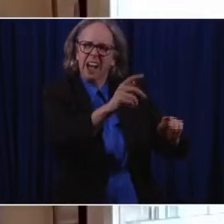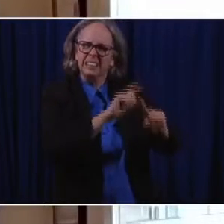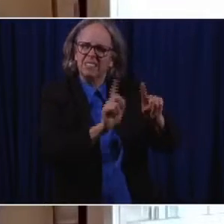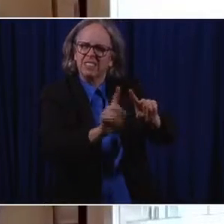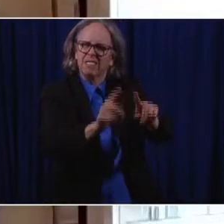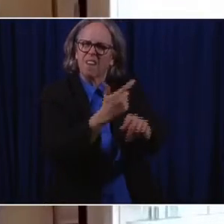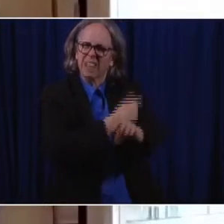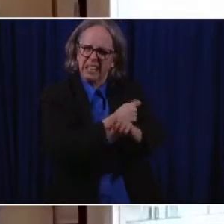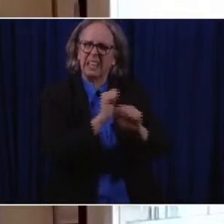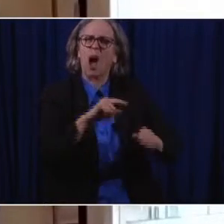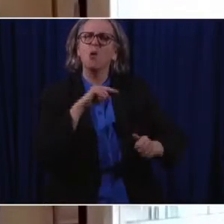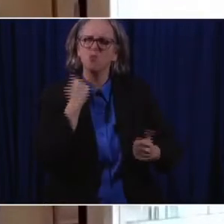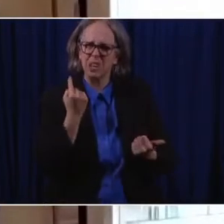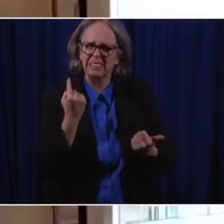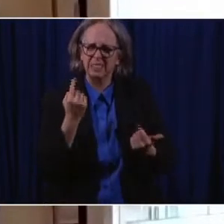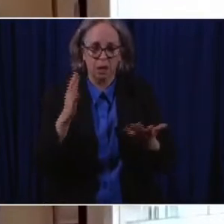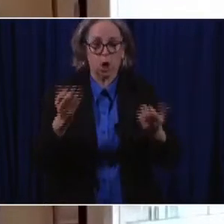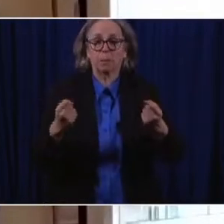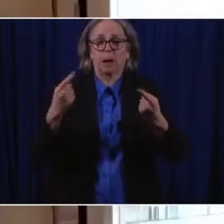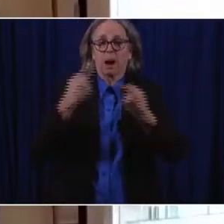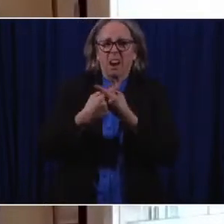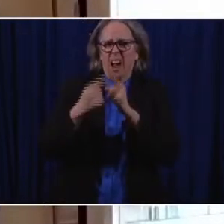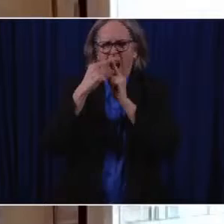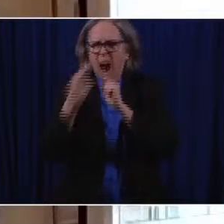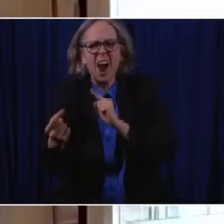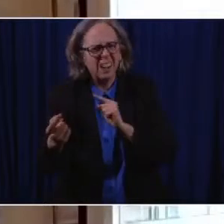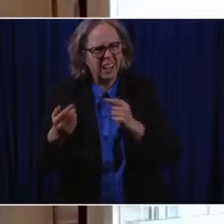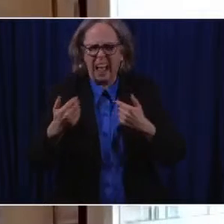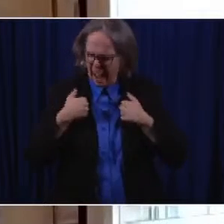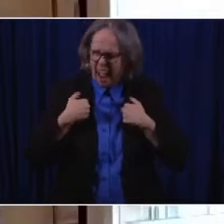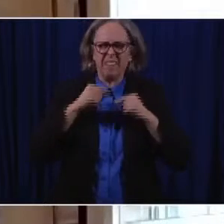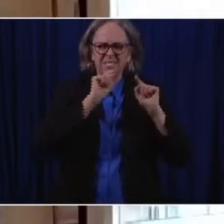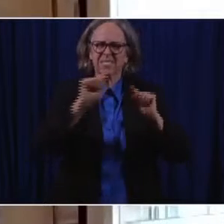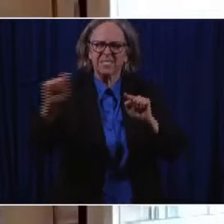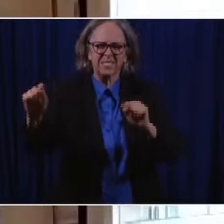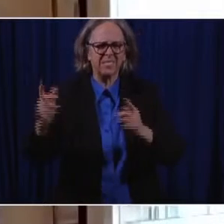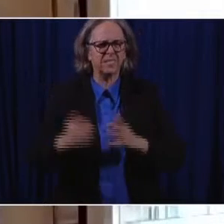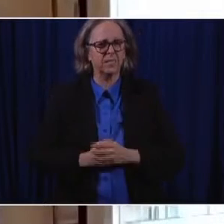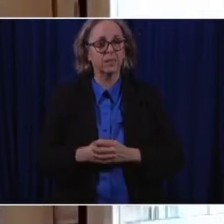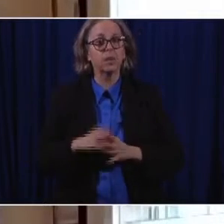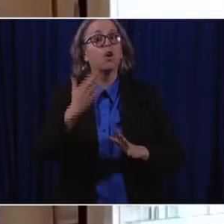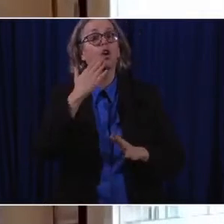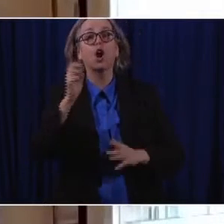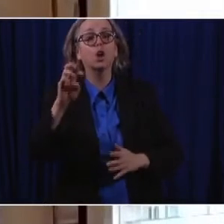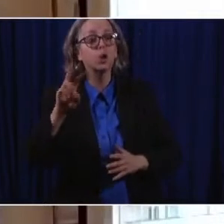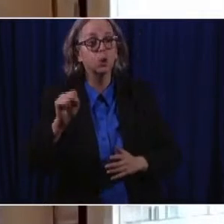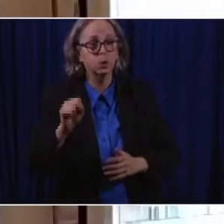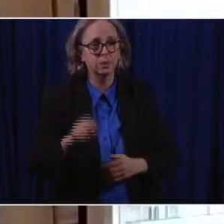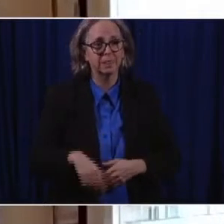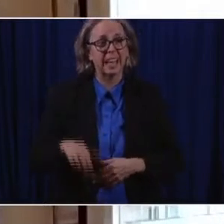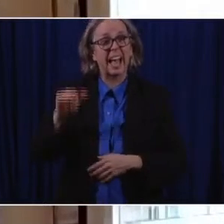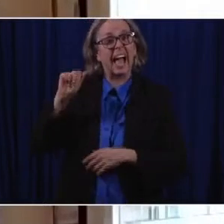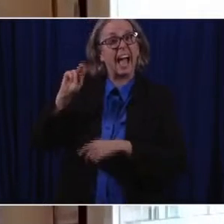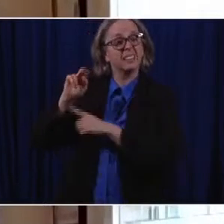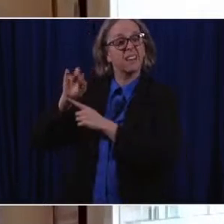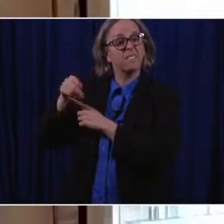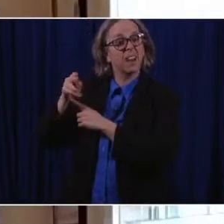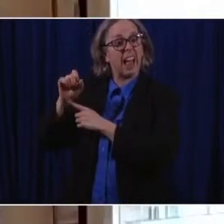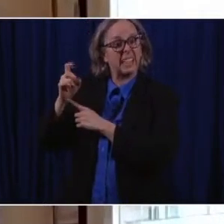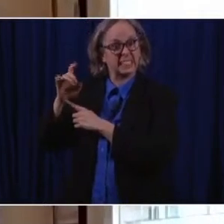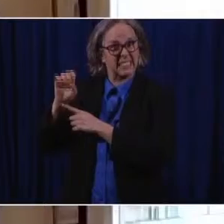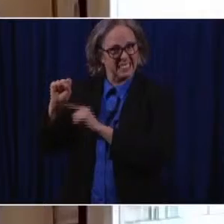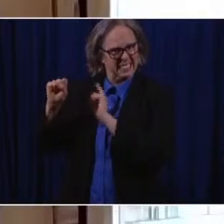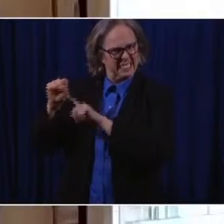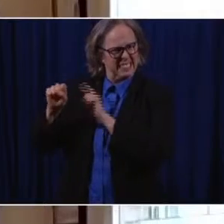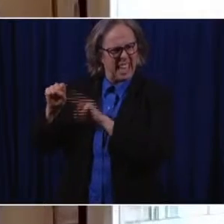The good news is that anaphylaxis is something that the medical community is prepared to